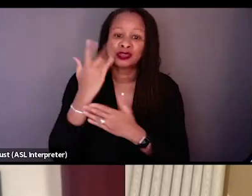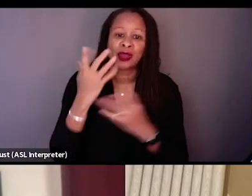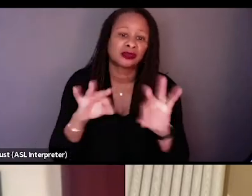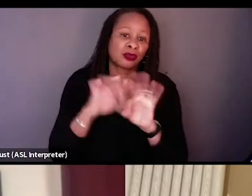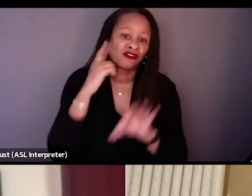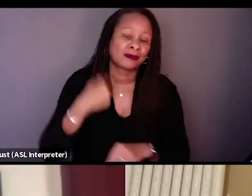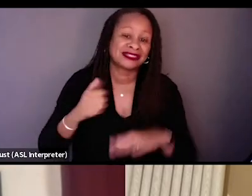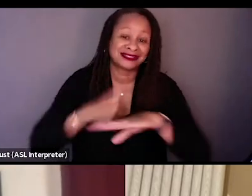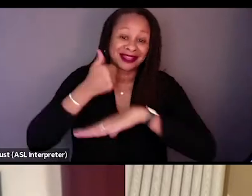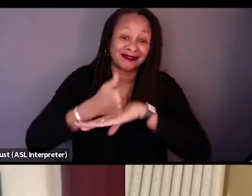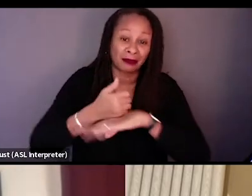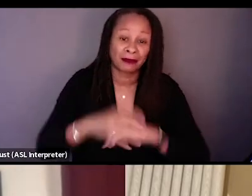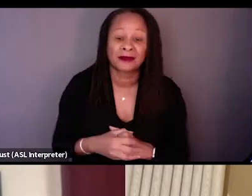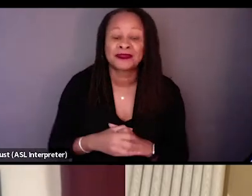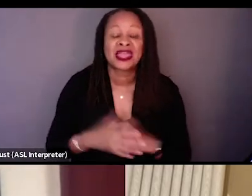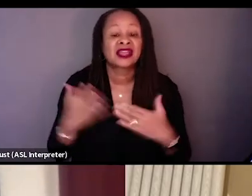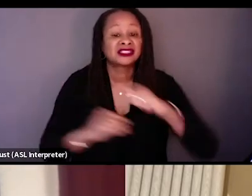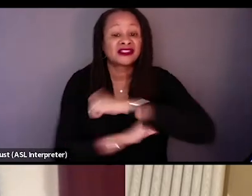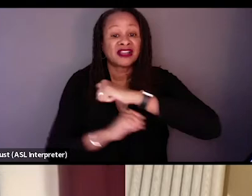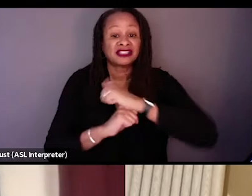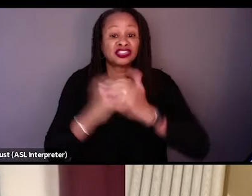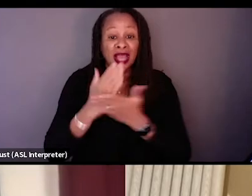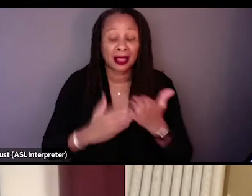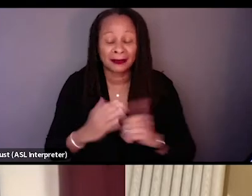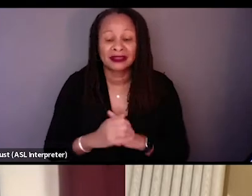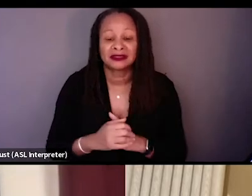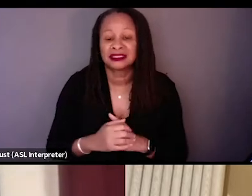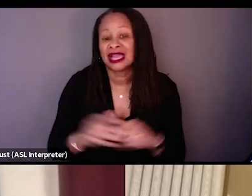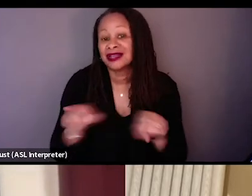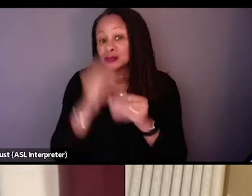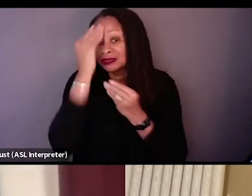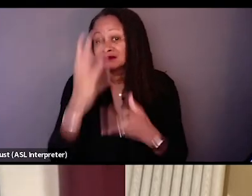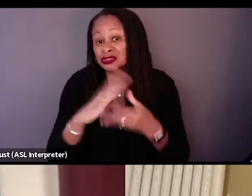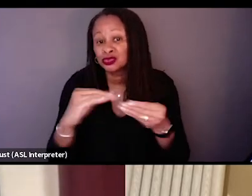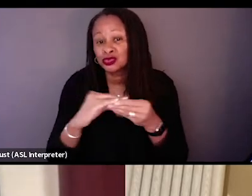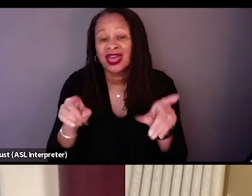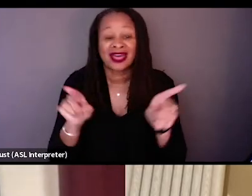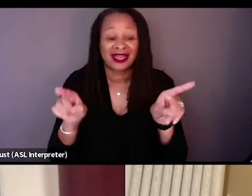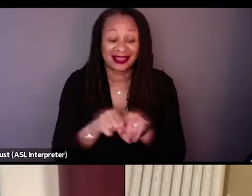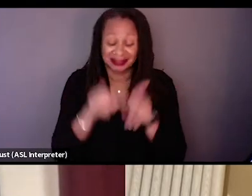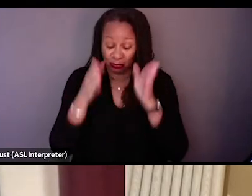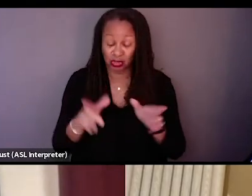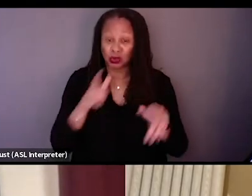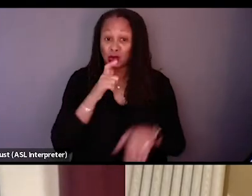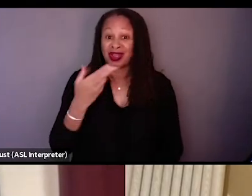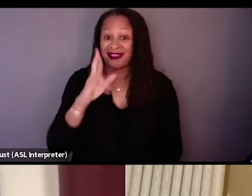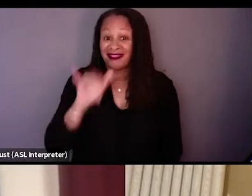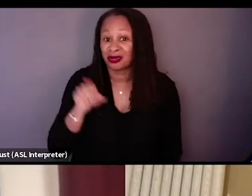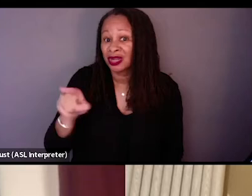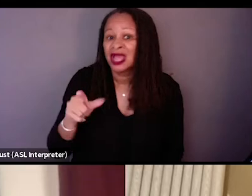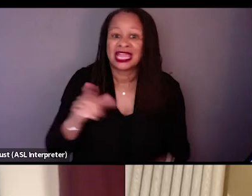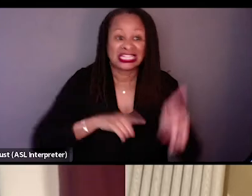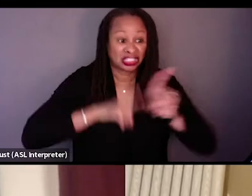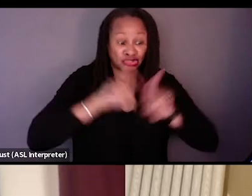out there. This was a foundational element in telling this story, that somebody like Harry Belafonte, who was a star everywhere but the